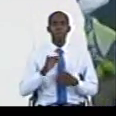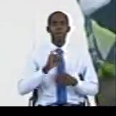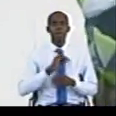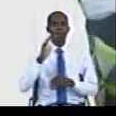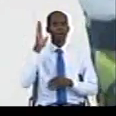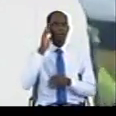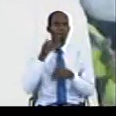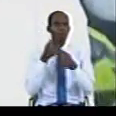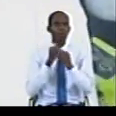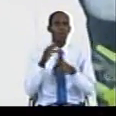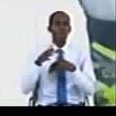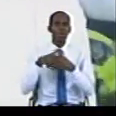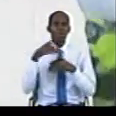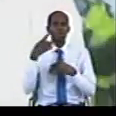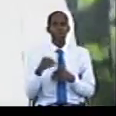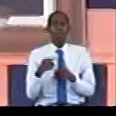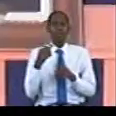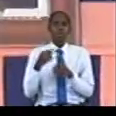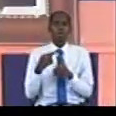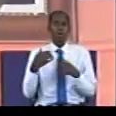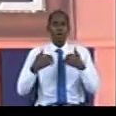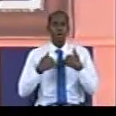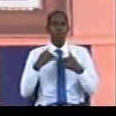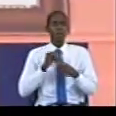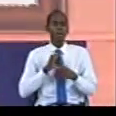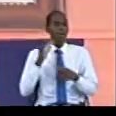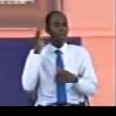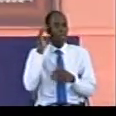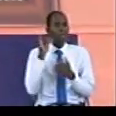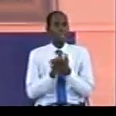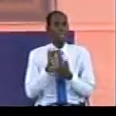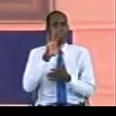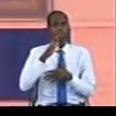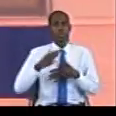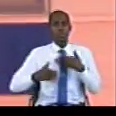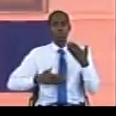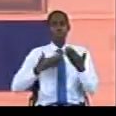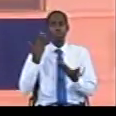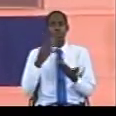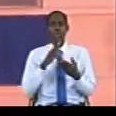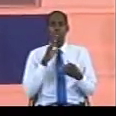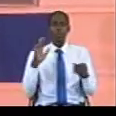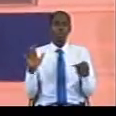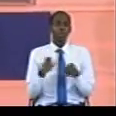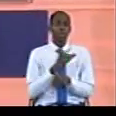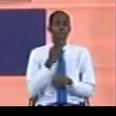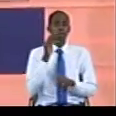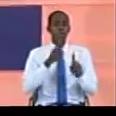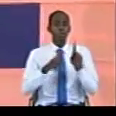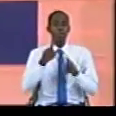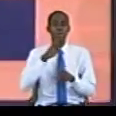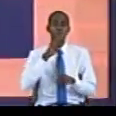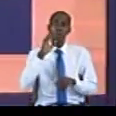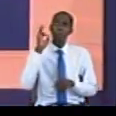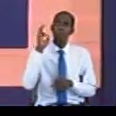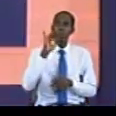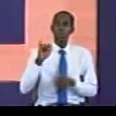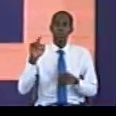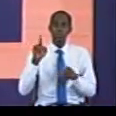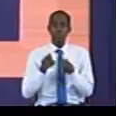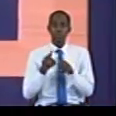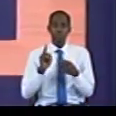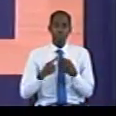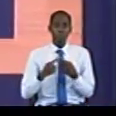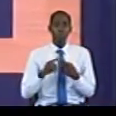the word I have heard, so that your joy will be full. And the people you are ministering to, you want their joy to be full.